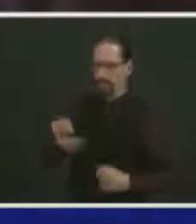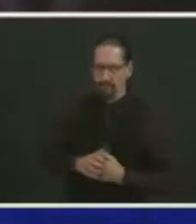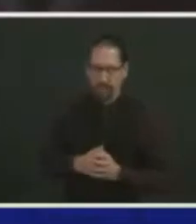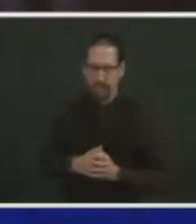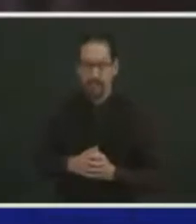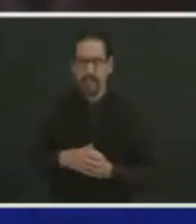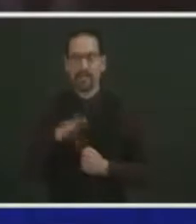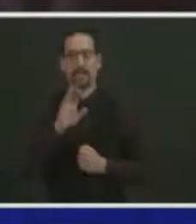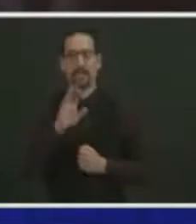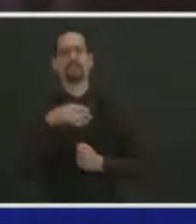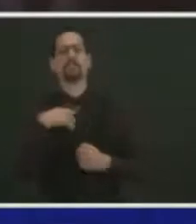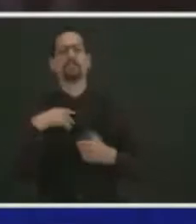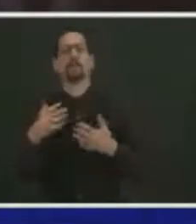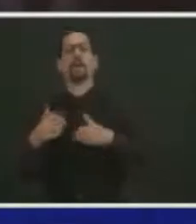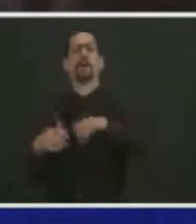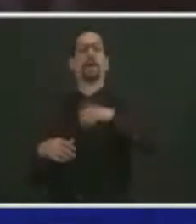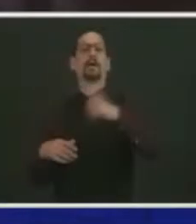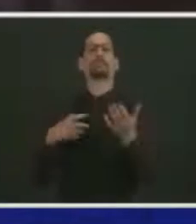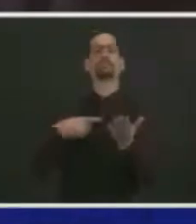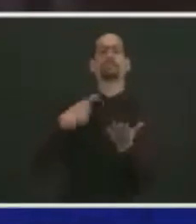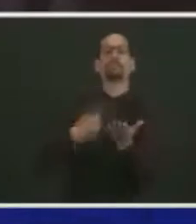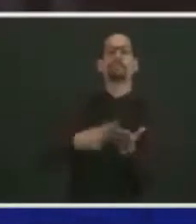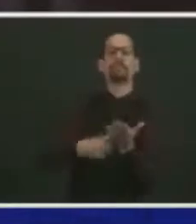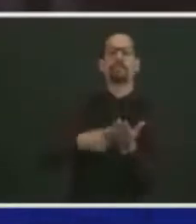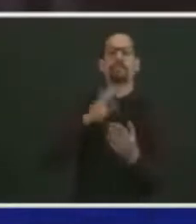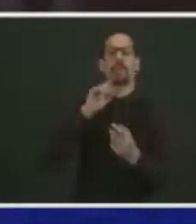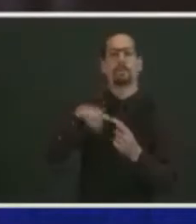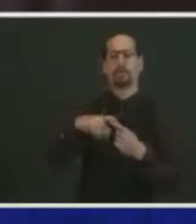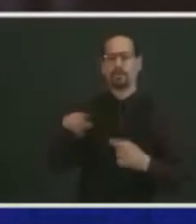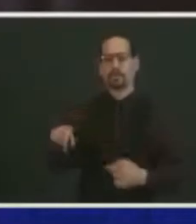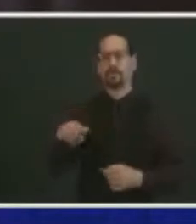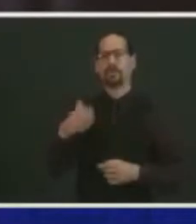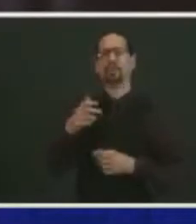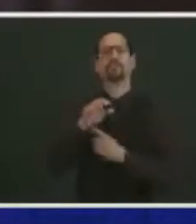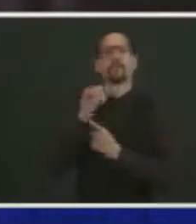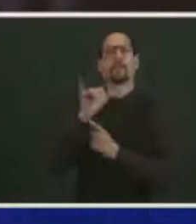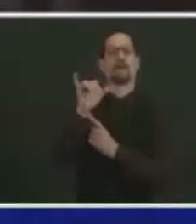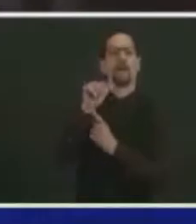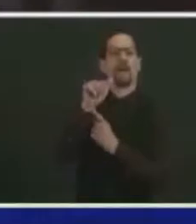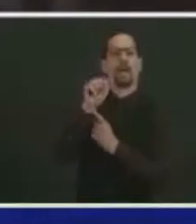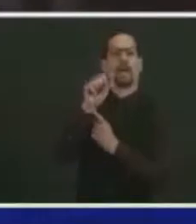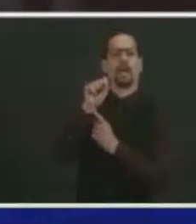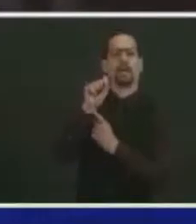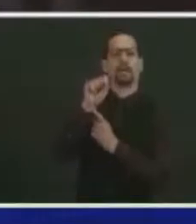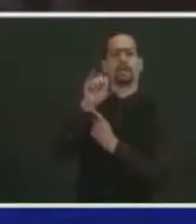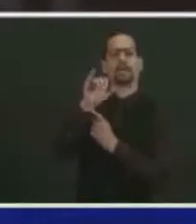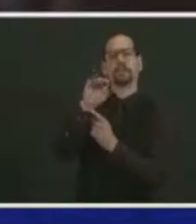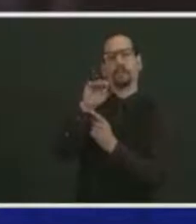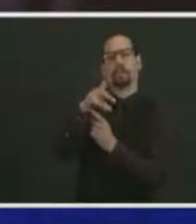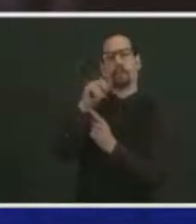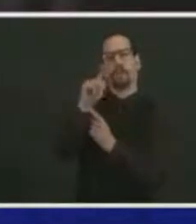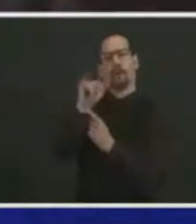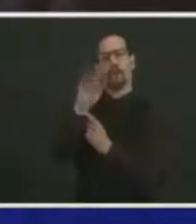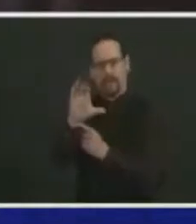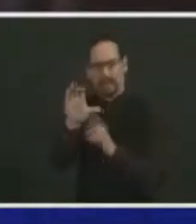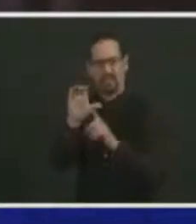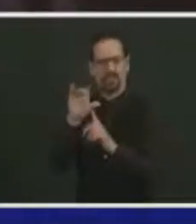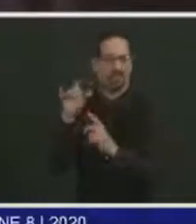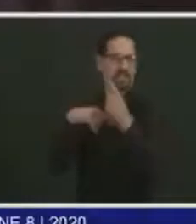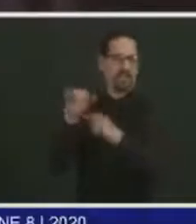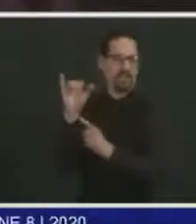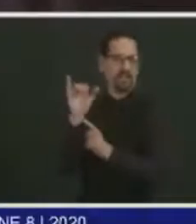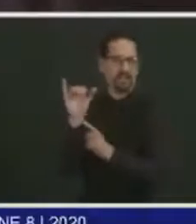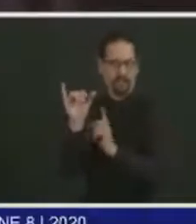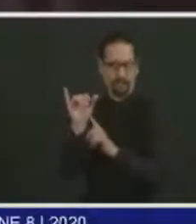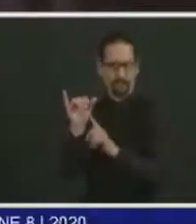We've already begun some of this asymptomatic testing, and I've talked about it here, most particularly in nursing homes. So we